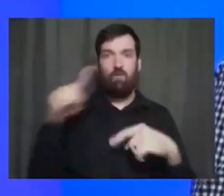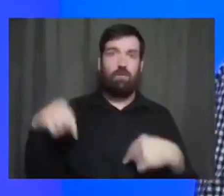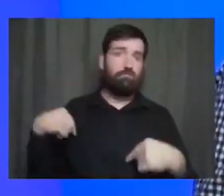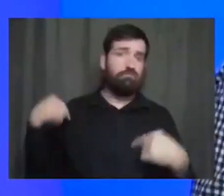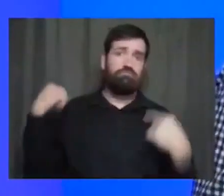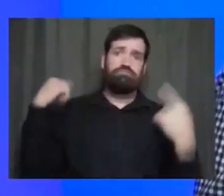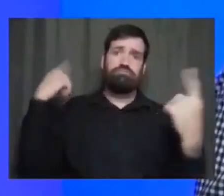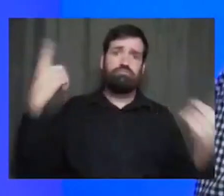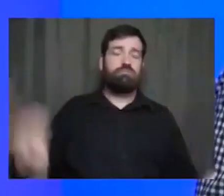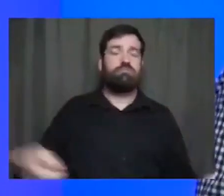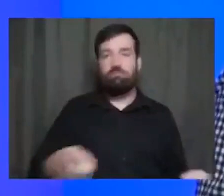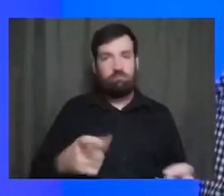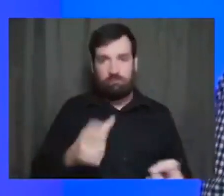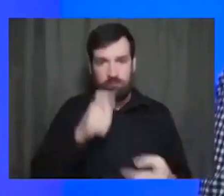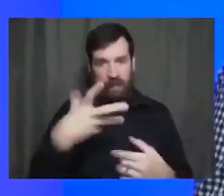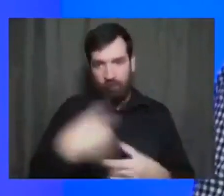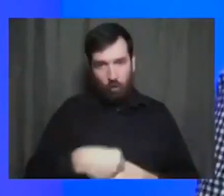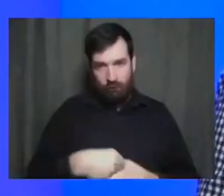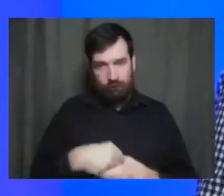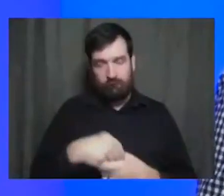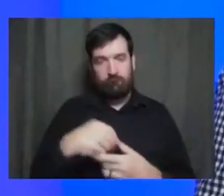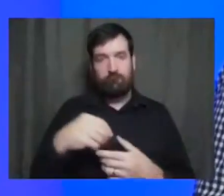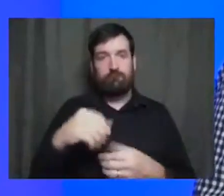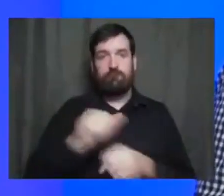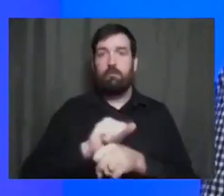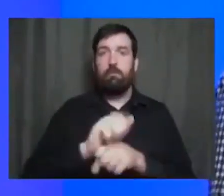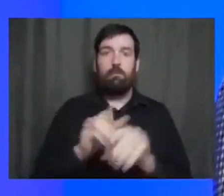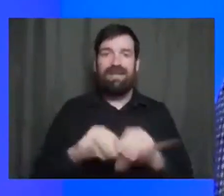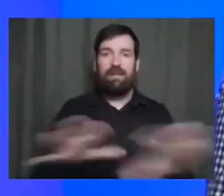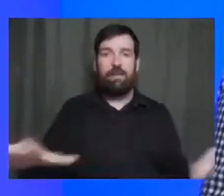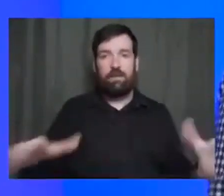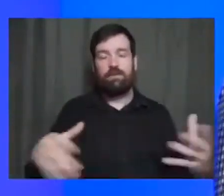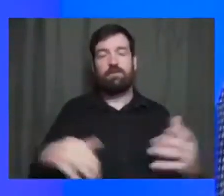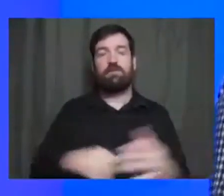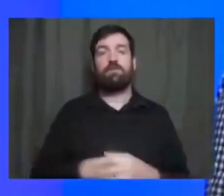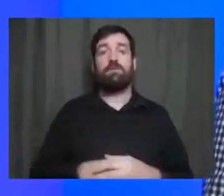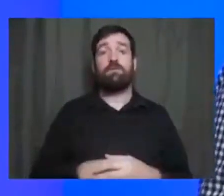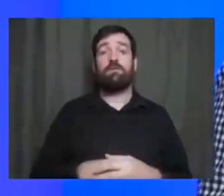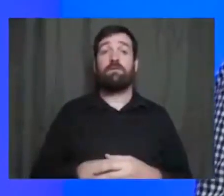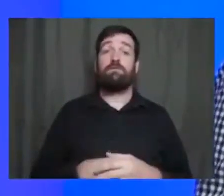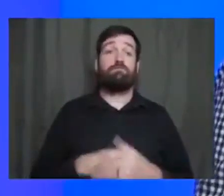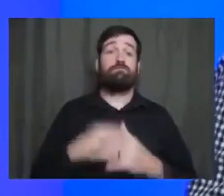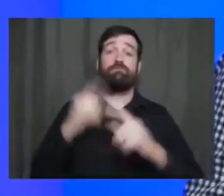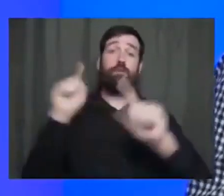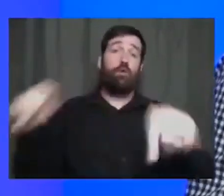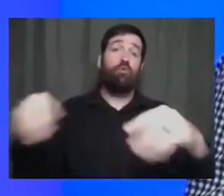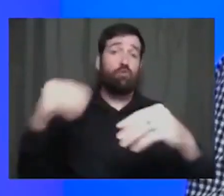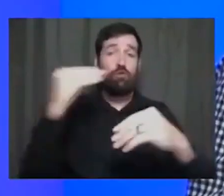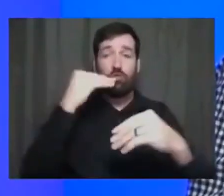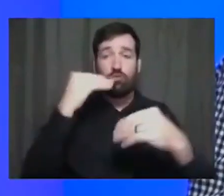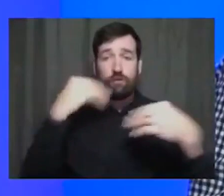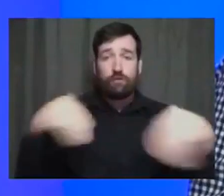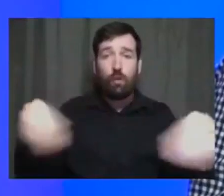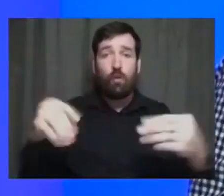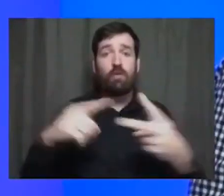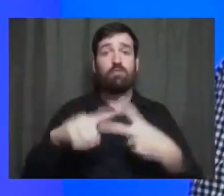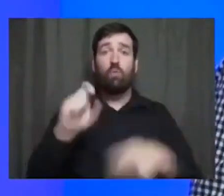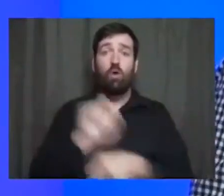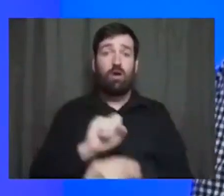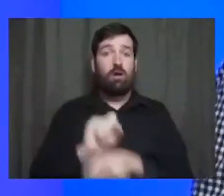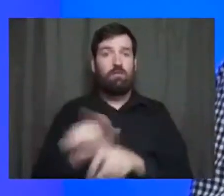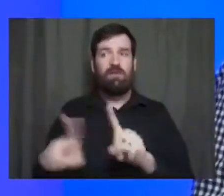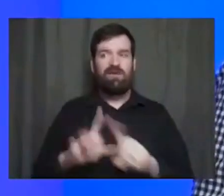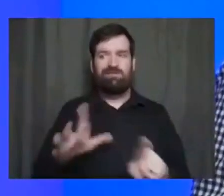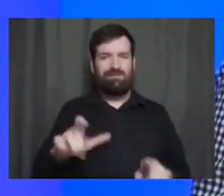When you're feeling a little off, you're feeling sick, and you still have to go to the grocery store, you have to go to work. I would really hope that